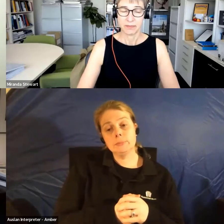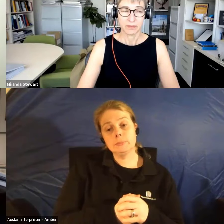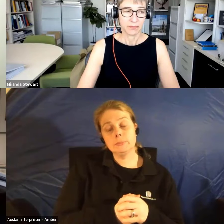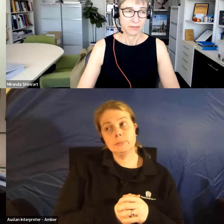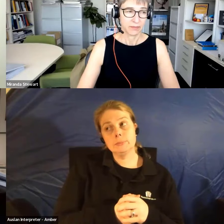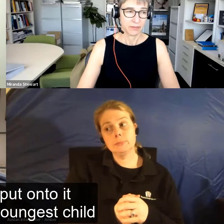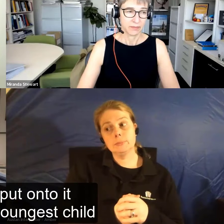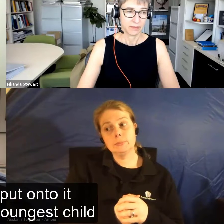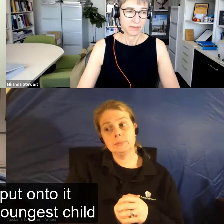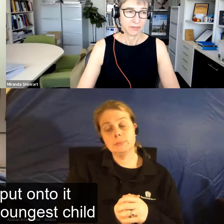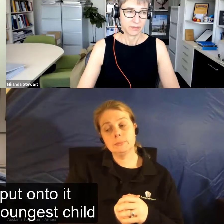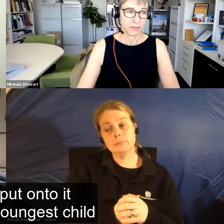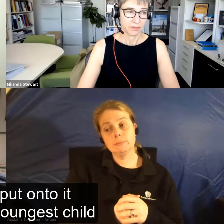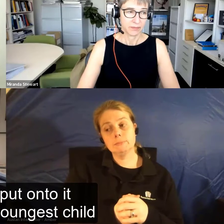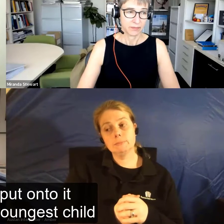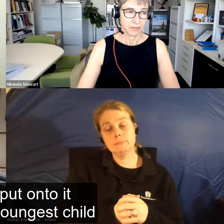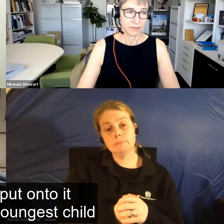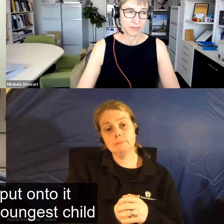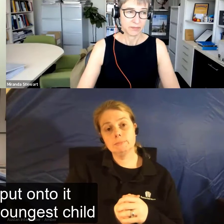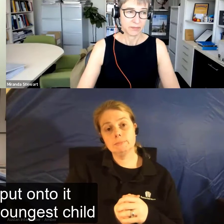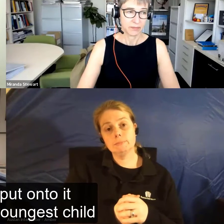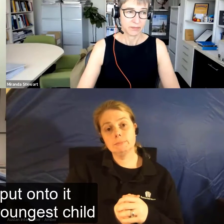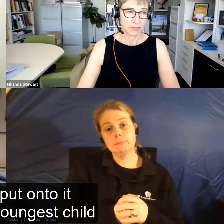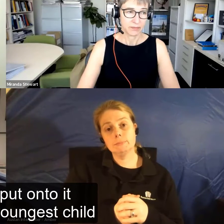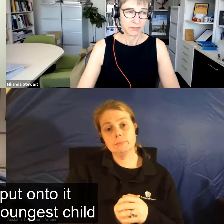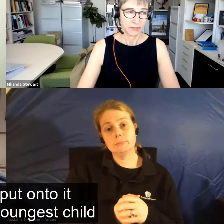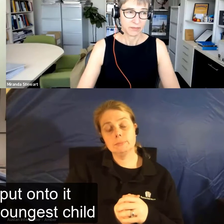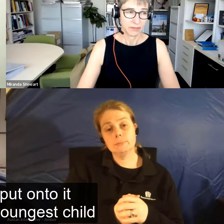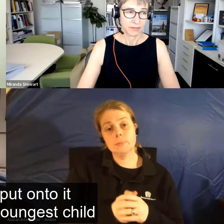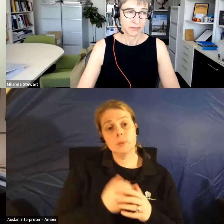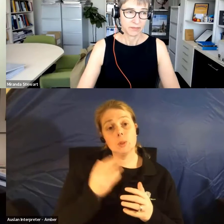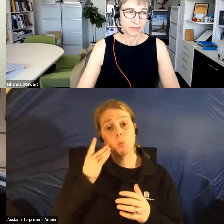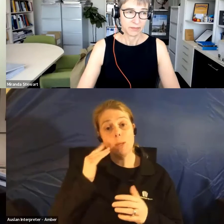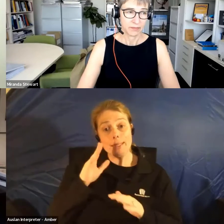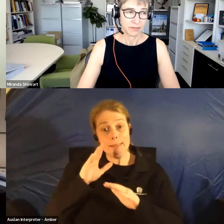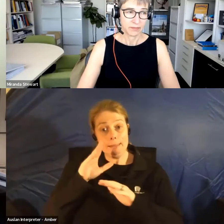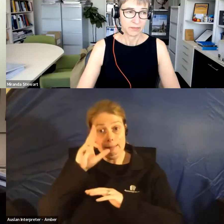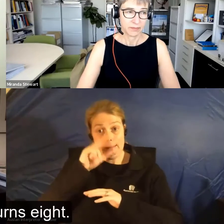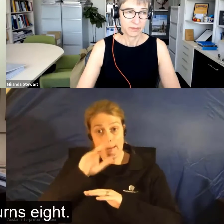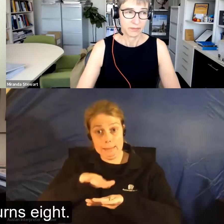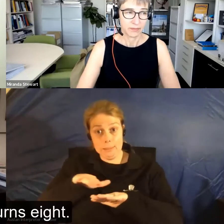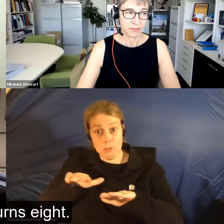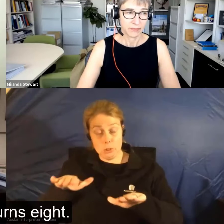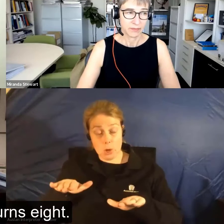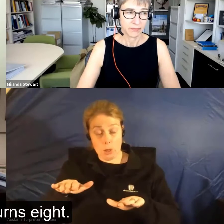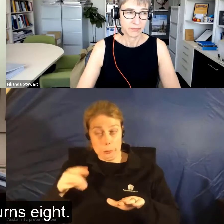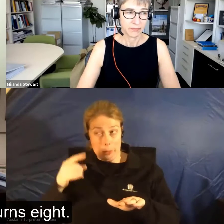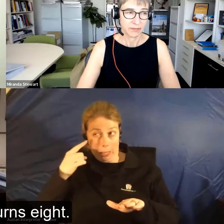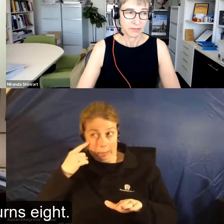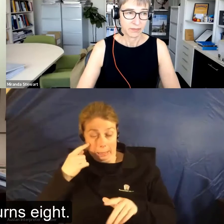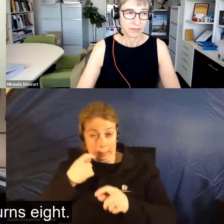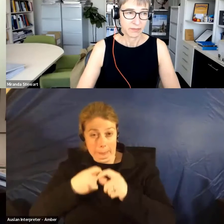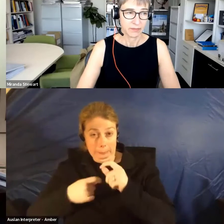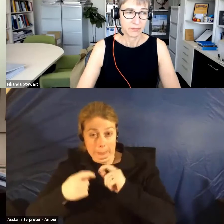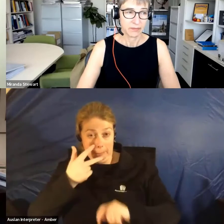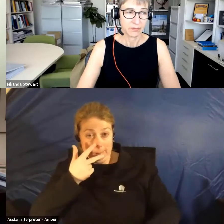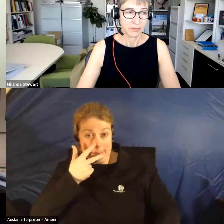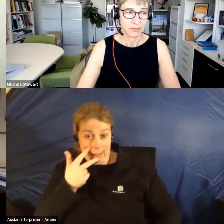you get put onto it once your youngest child I think, turns